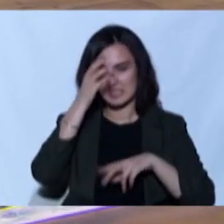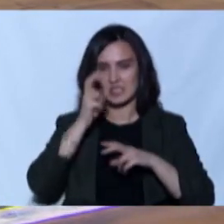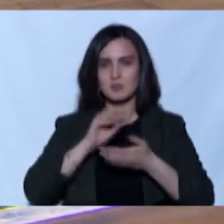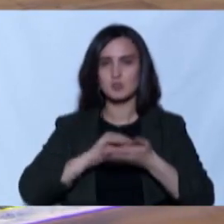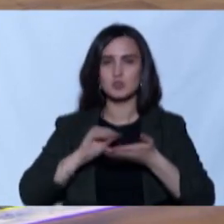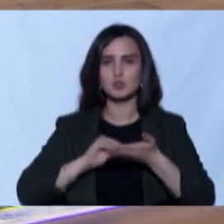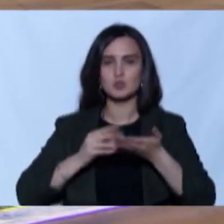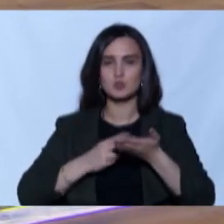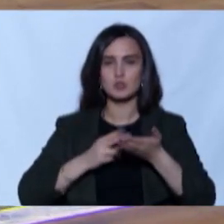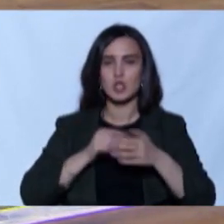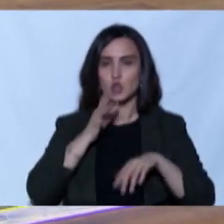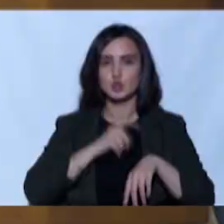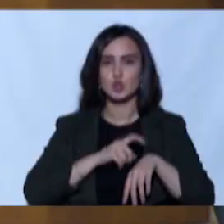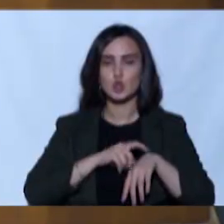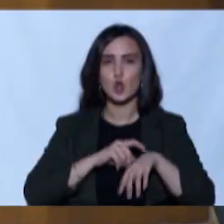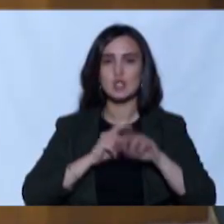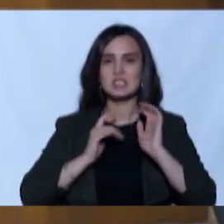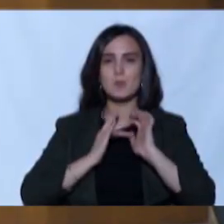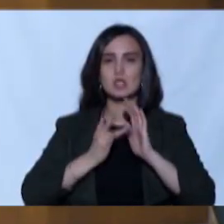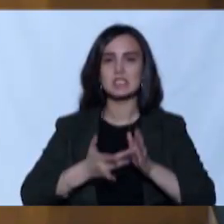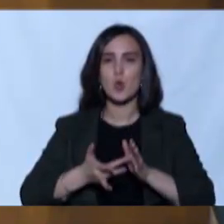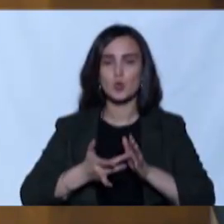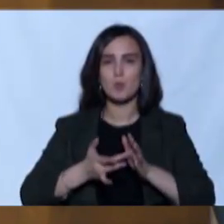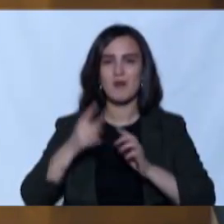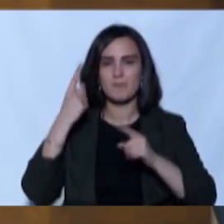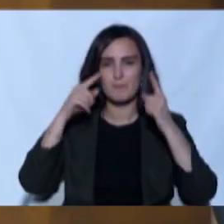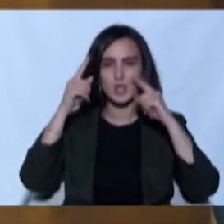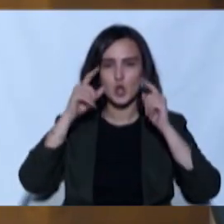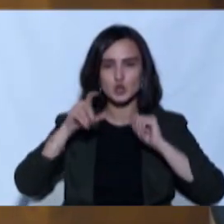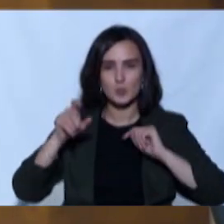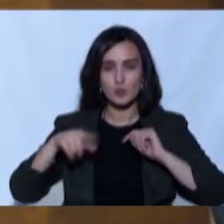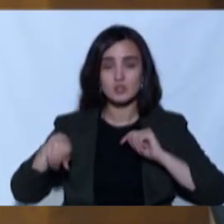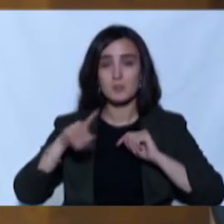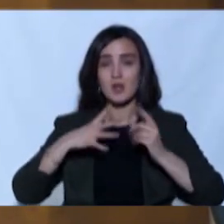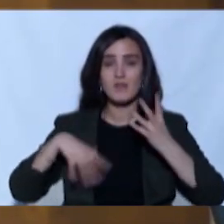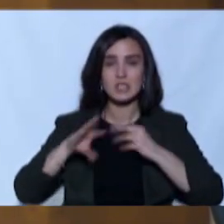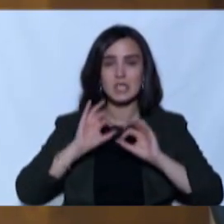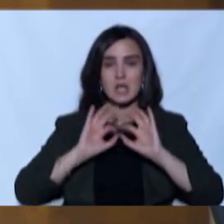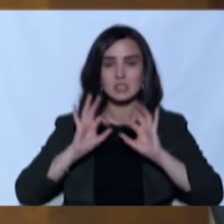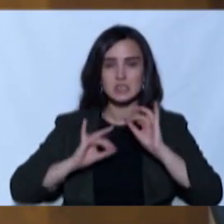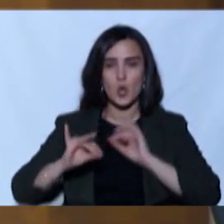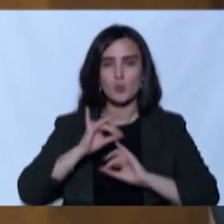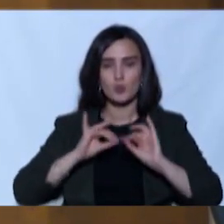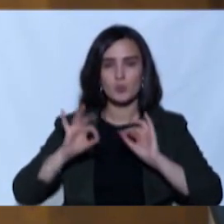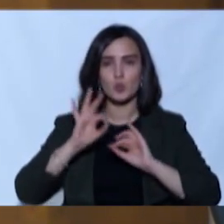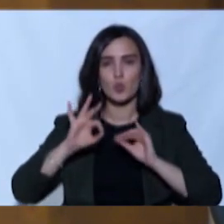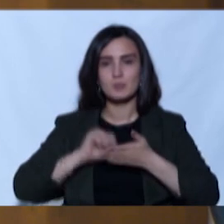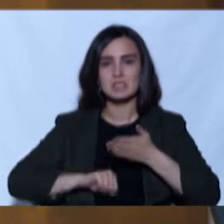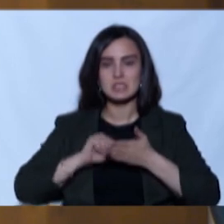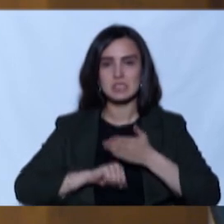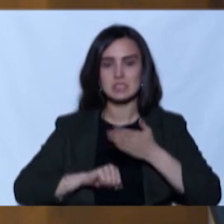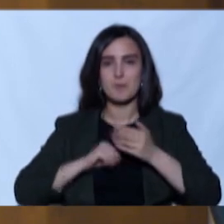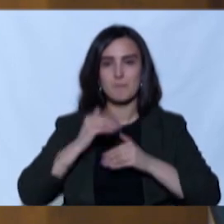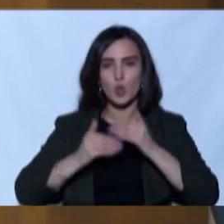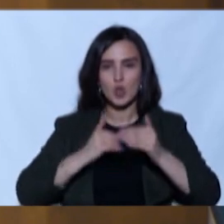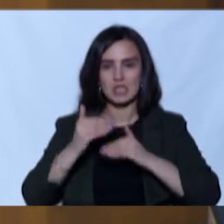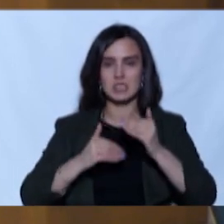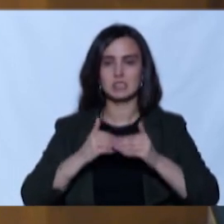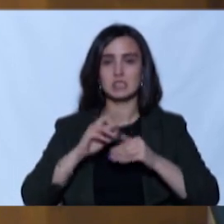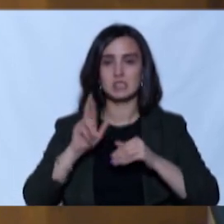Time Traveler. Philosophers like Bertrand Russell, so they're all talking about the triumph of reason, progress,